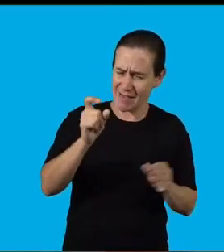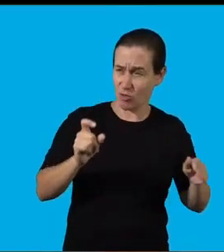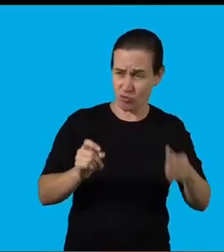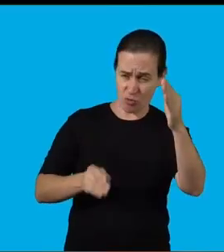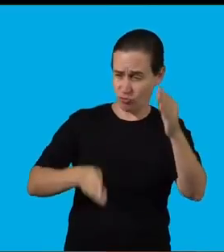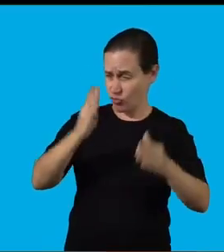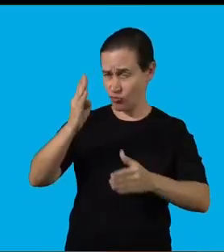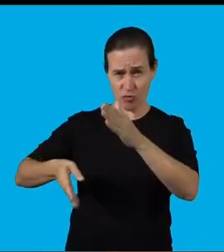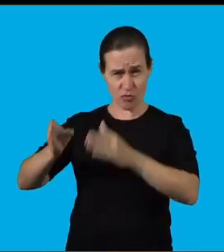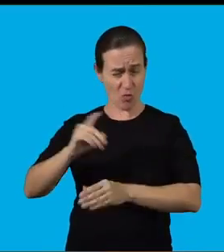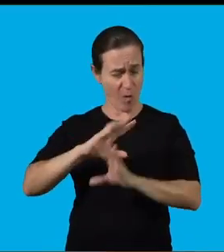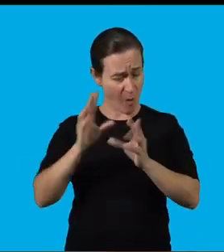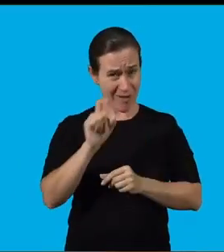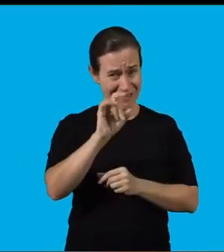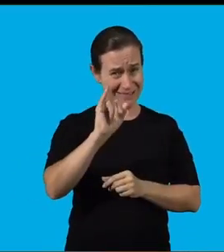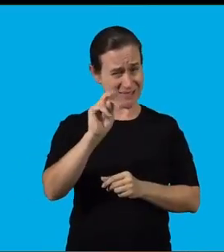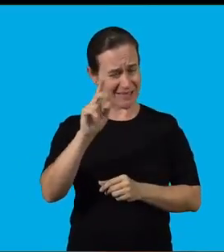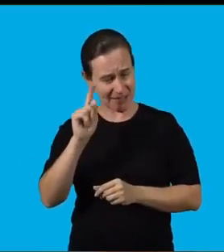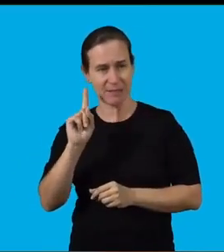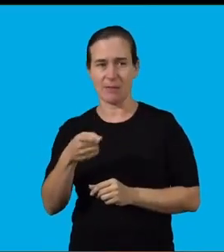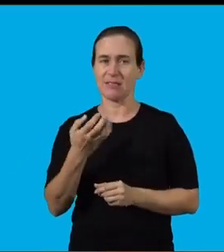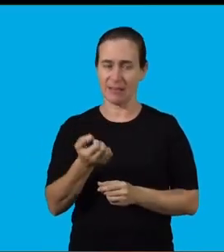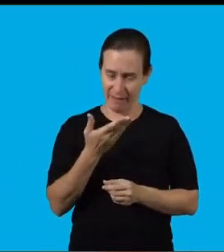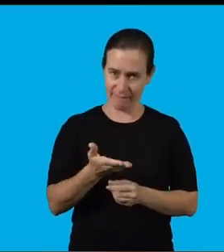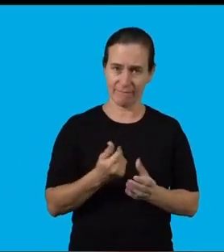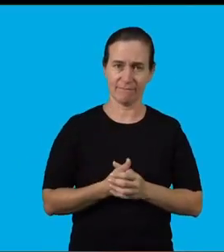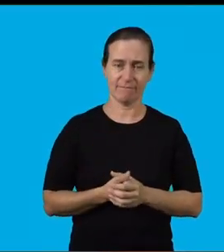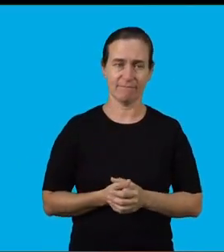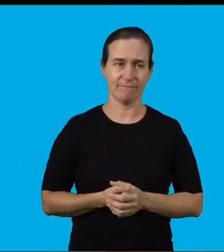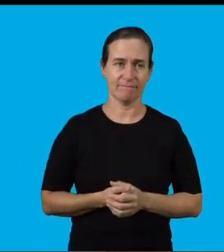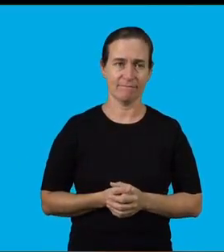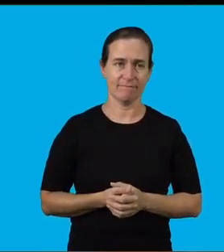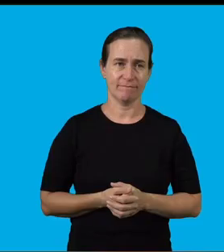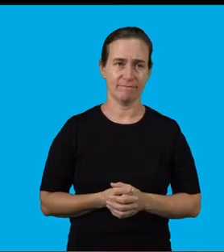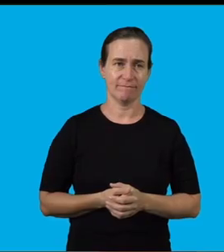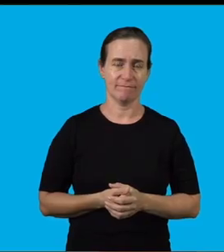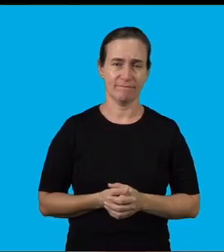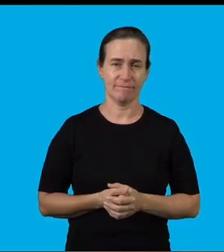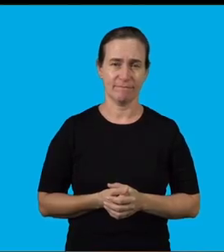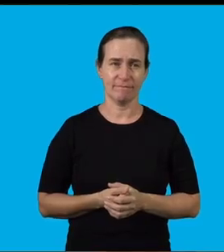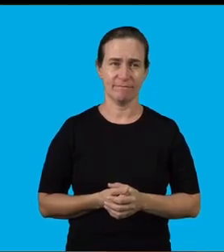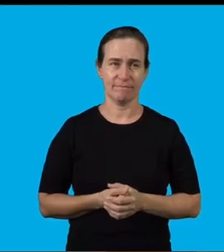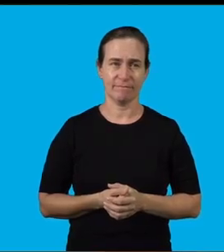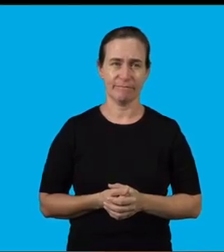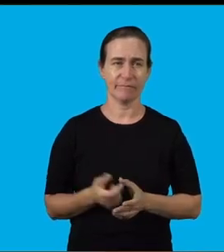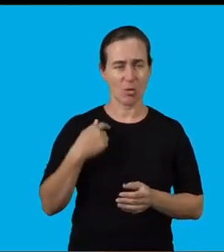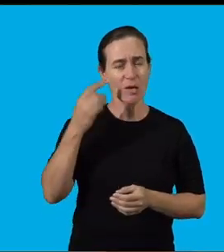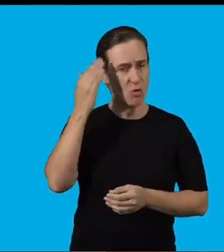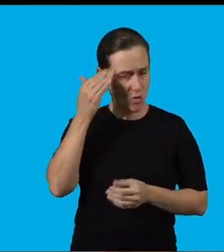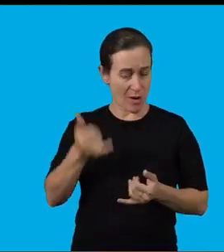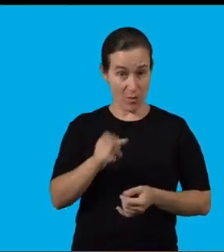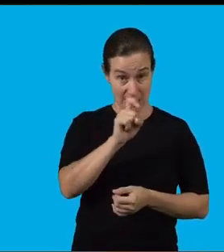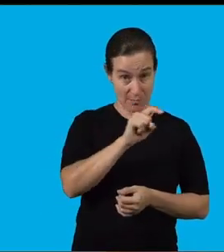x-intercepts. We've factorized completely and all we've got are brackets. We don't have terms there. All right. So we've already figured out that